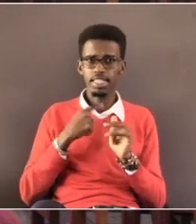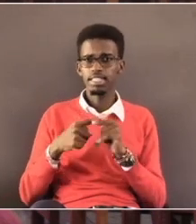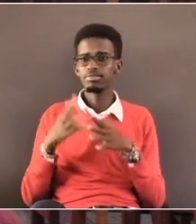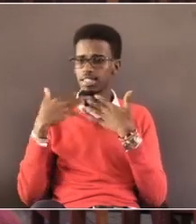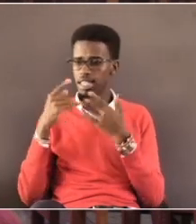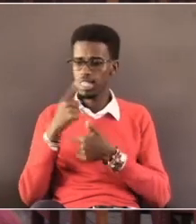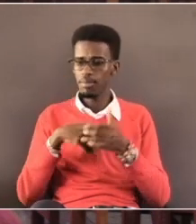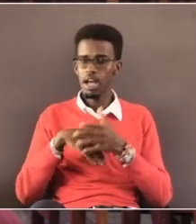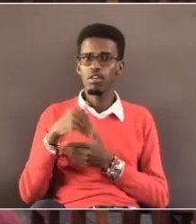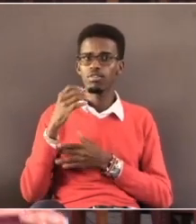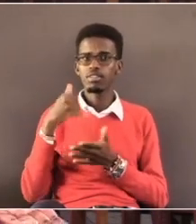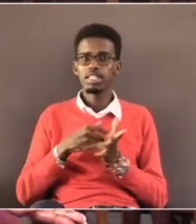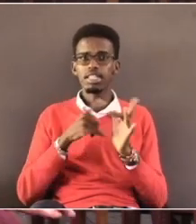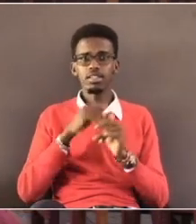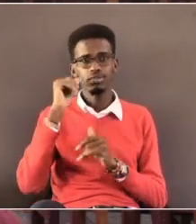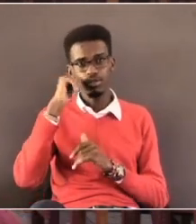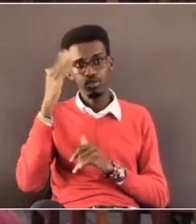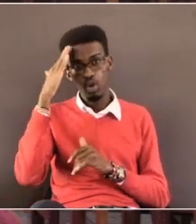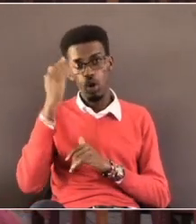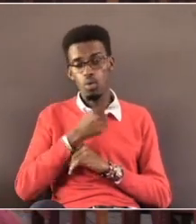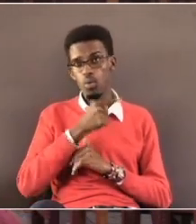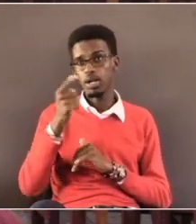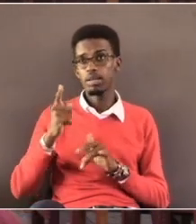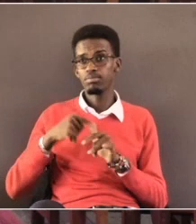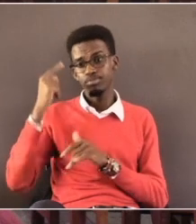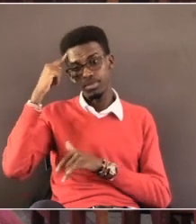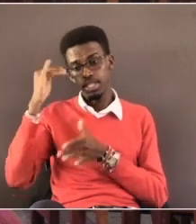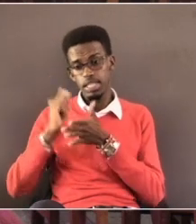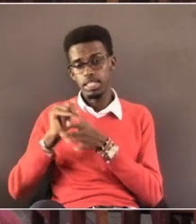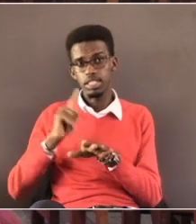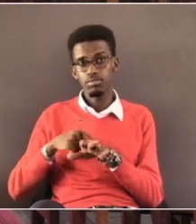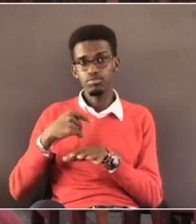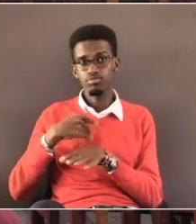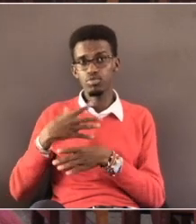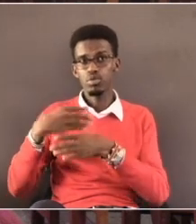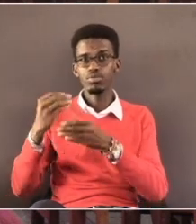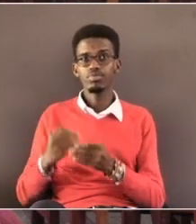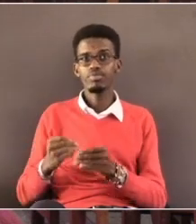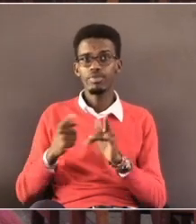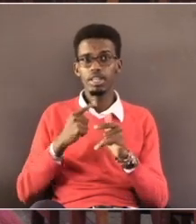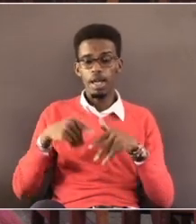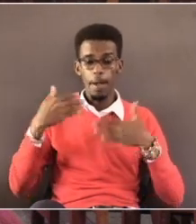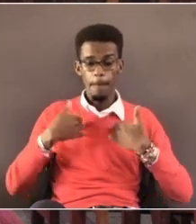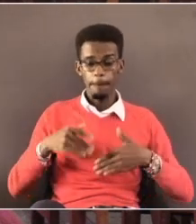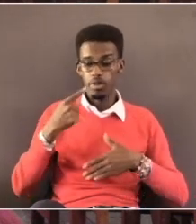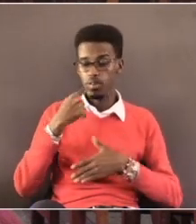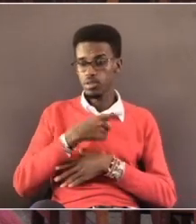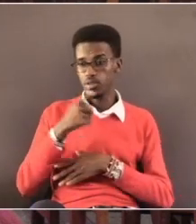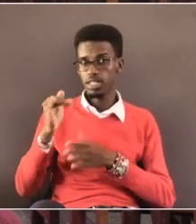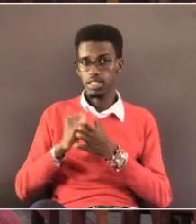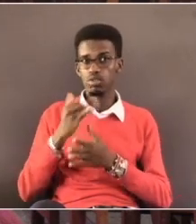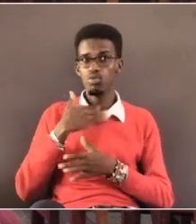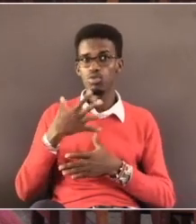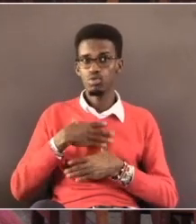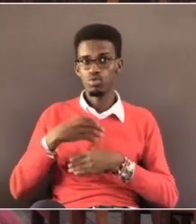out of it, it was nice knowing you. I think it's time for me to walk. And if someone tells you I need